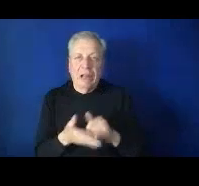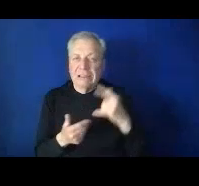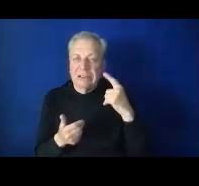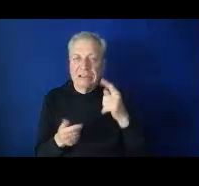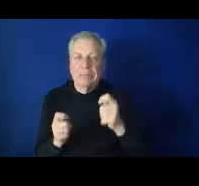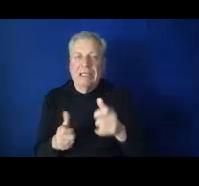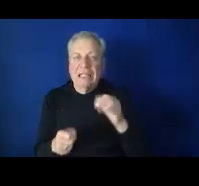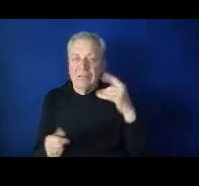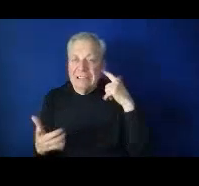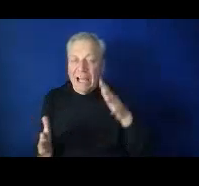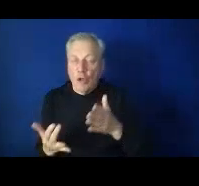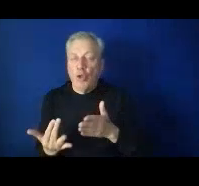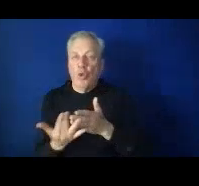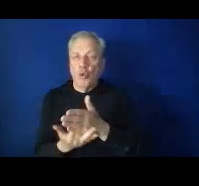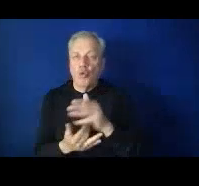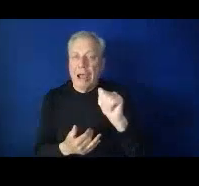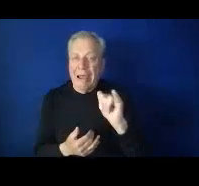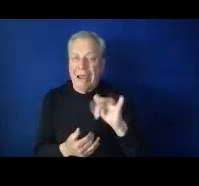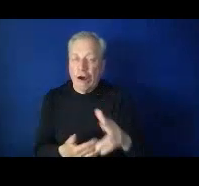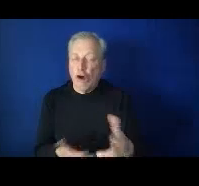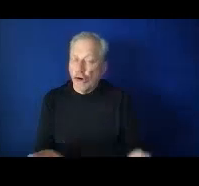air.